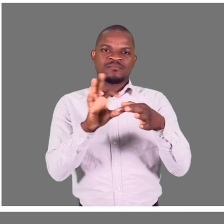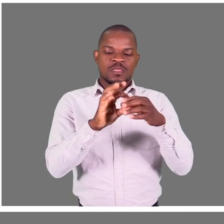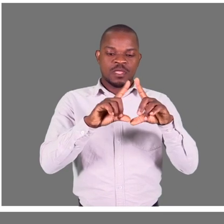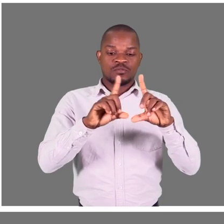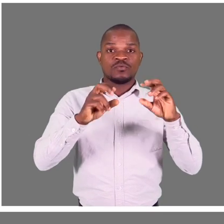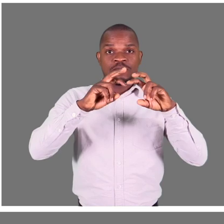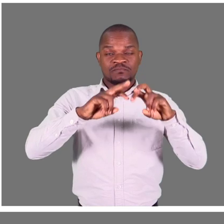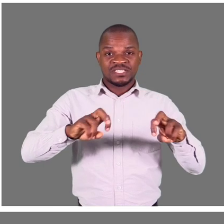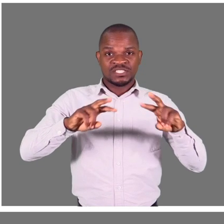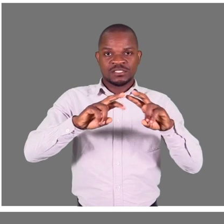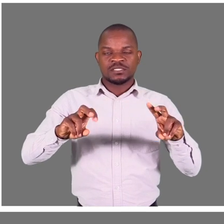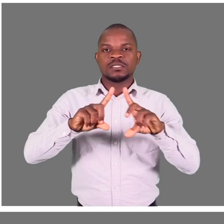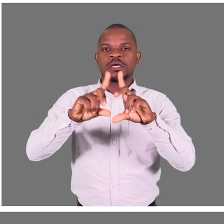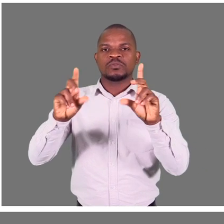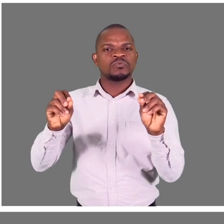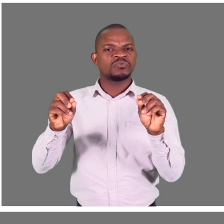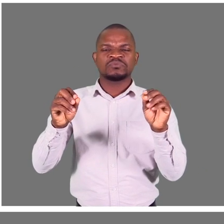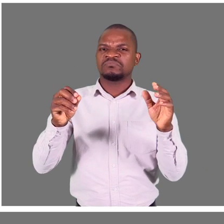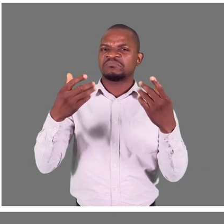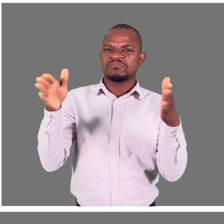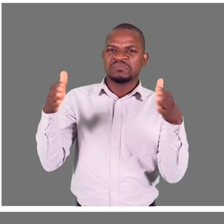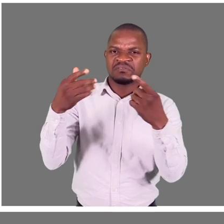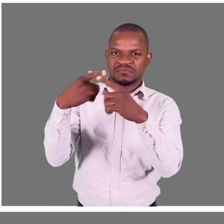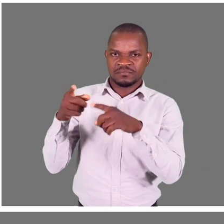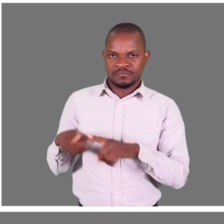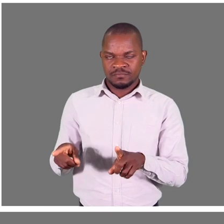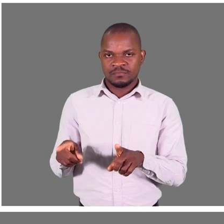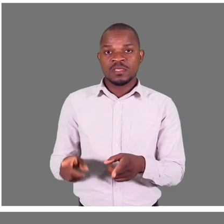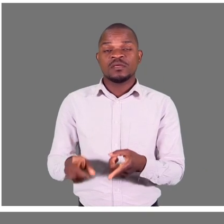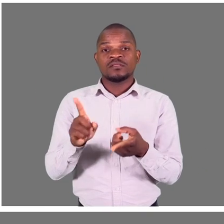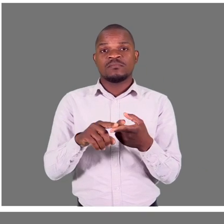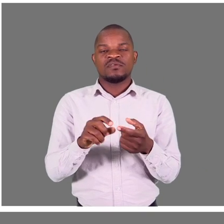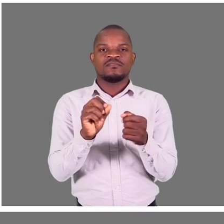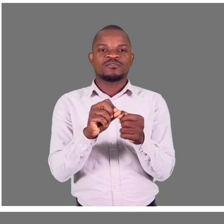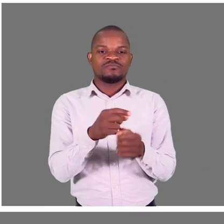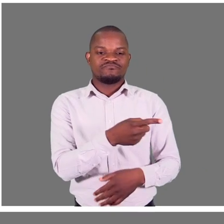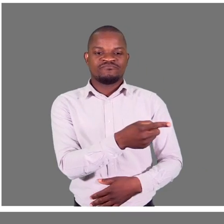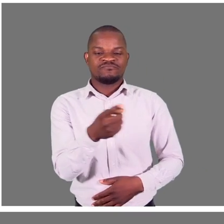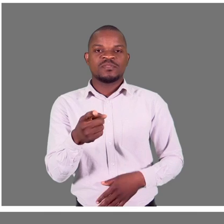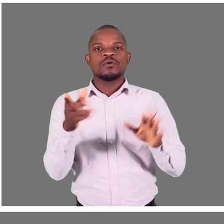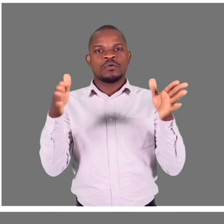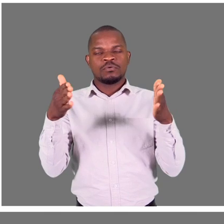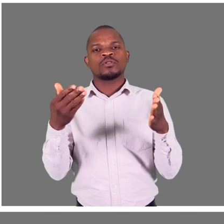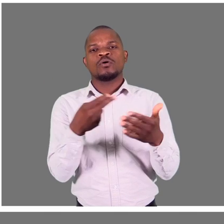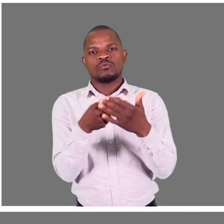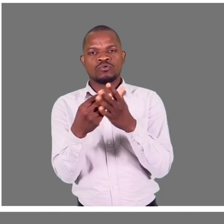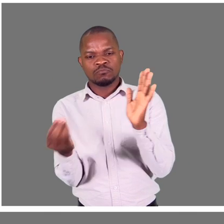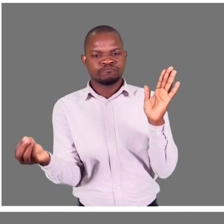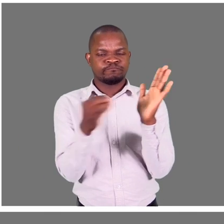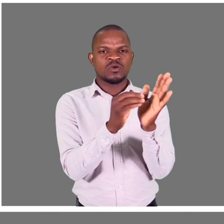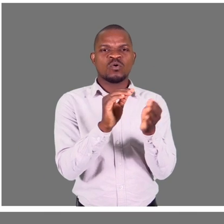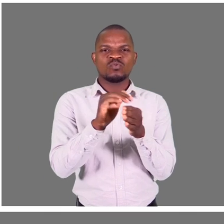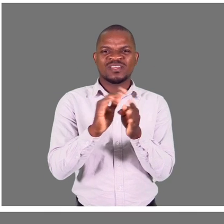Oceania is a platform of services, it is more linked to the research of services, so that it allows